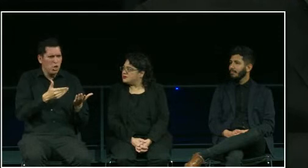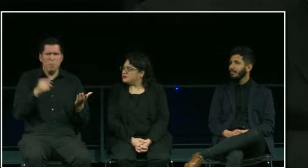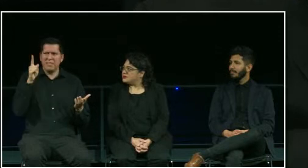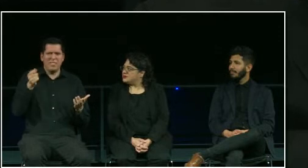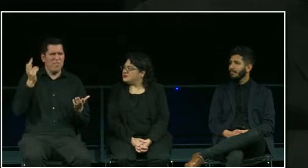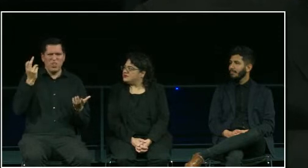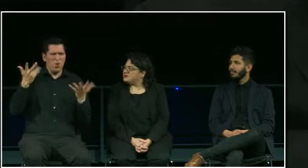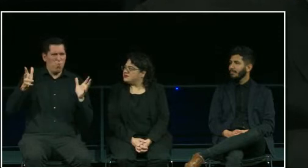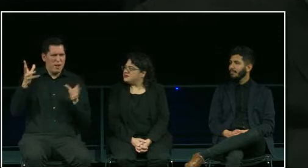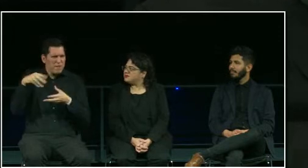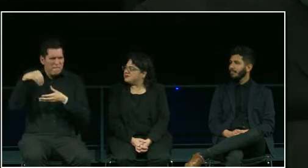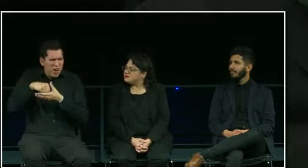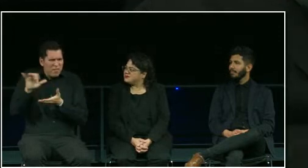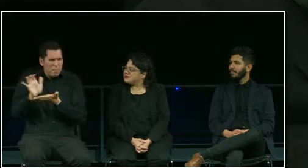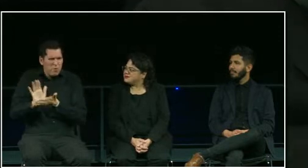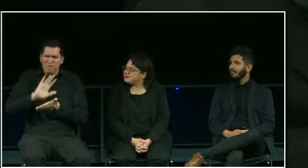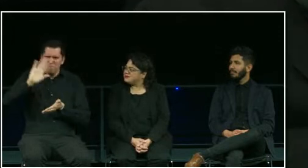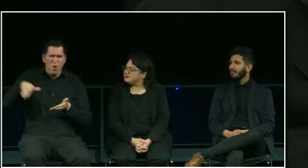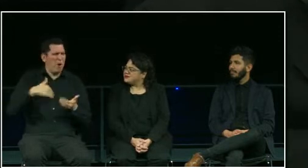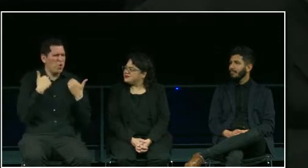it.